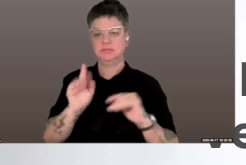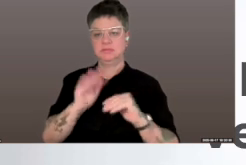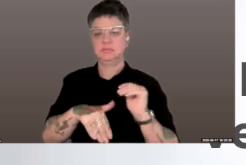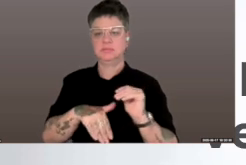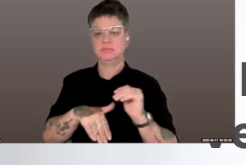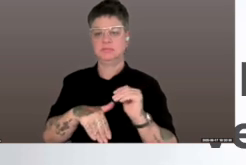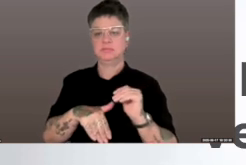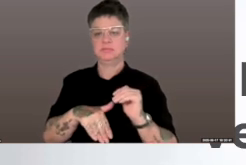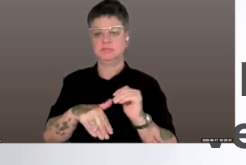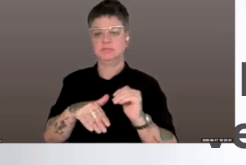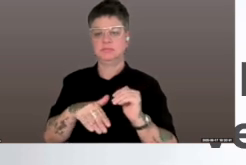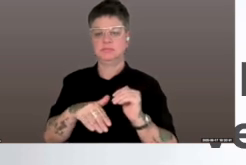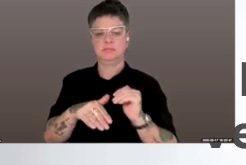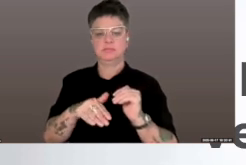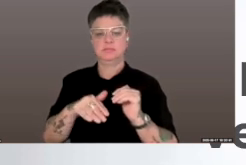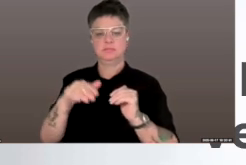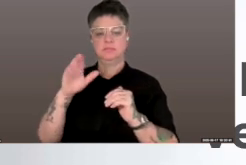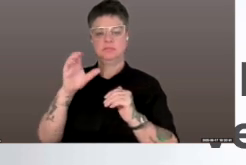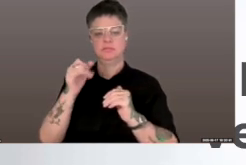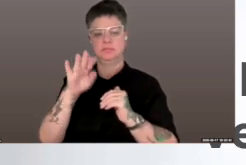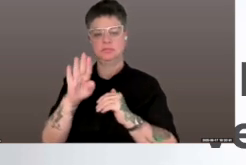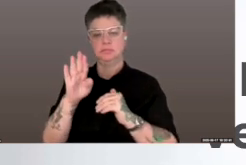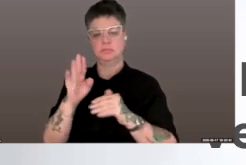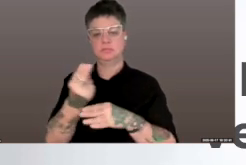and primarily